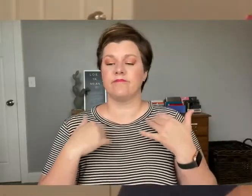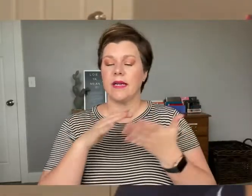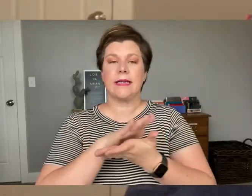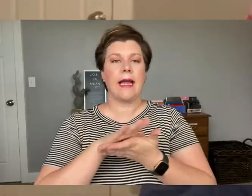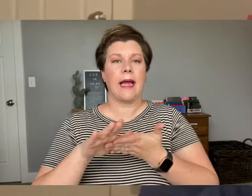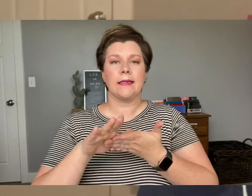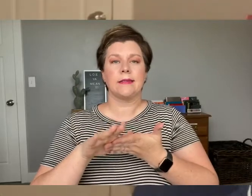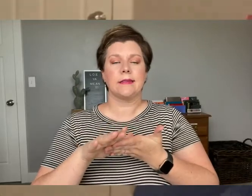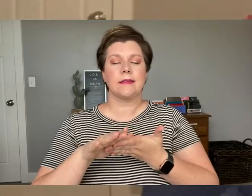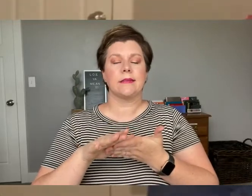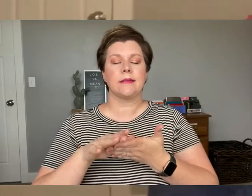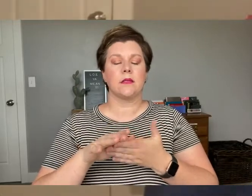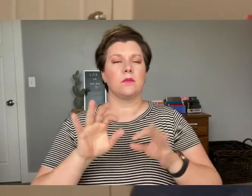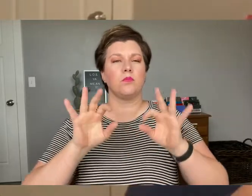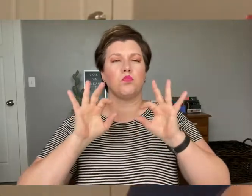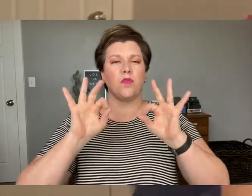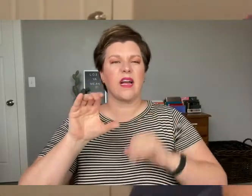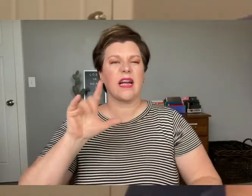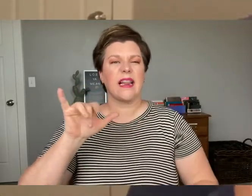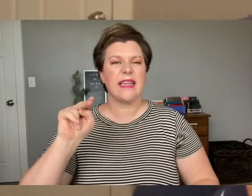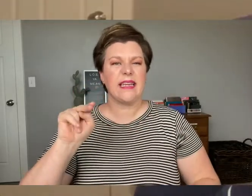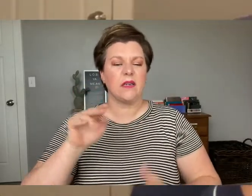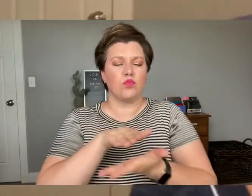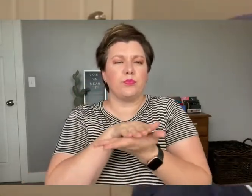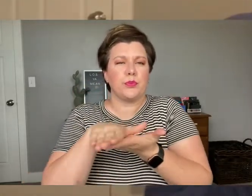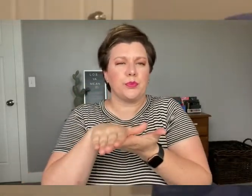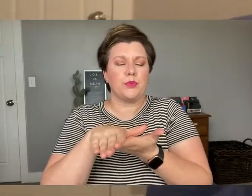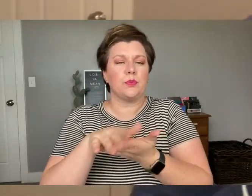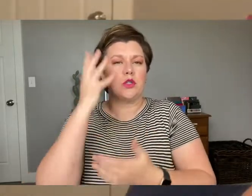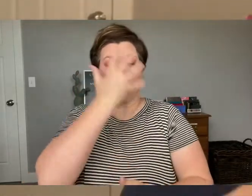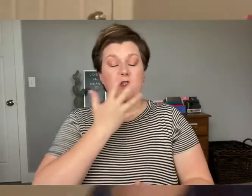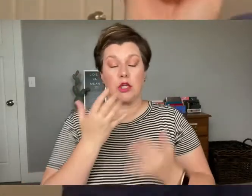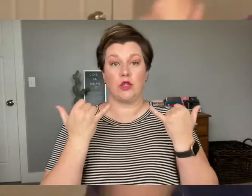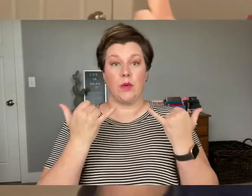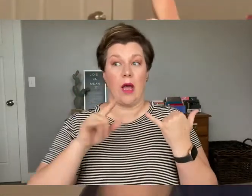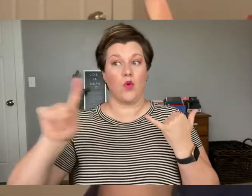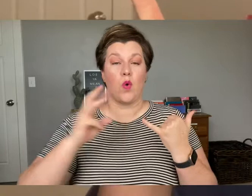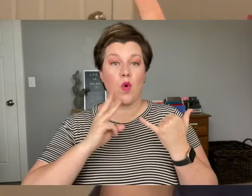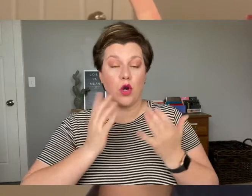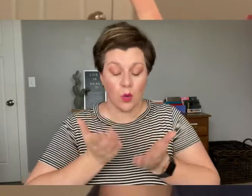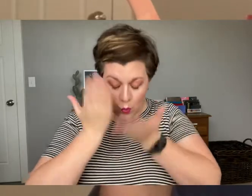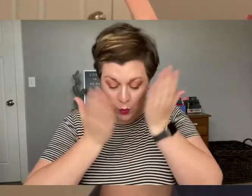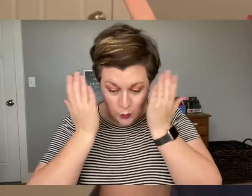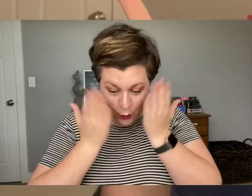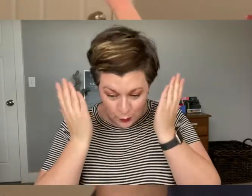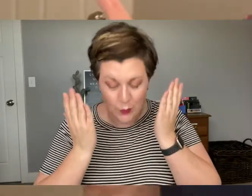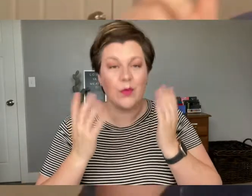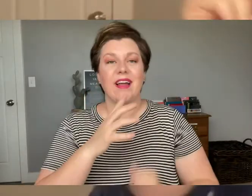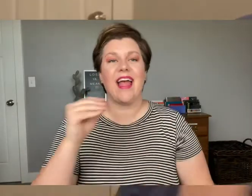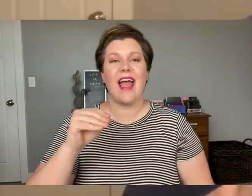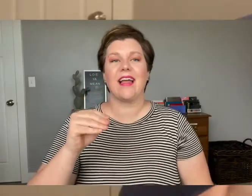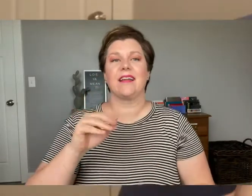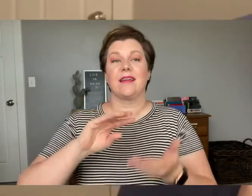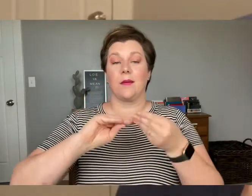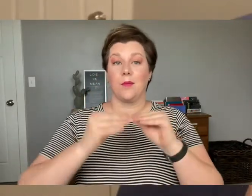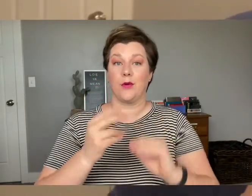And we are just going in with a nice, beautiful, clean surface. I'm going to go rinse my face really quick, and